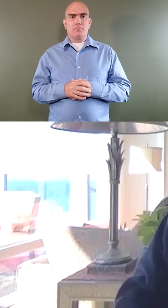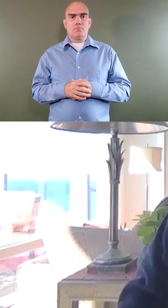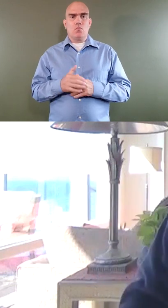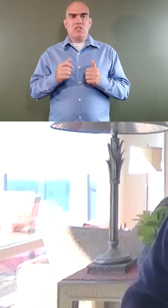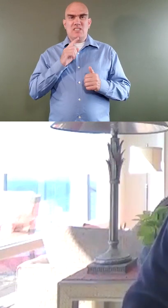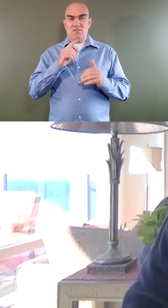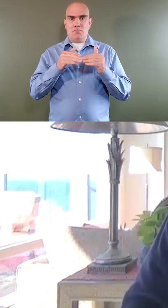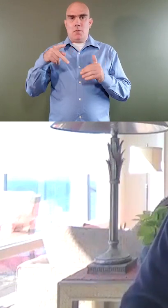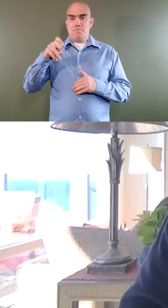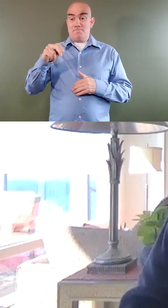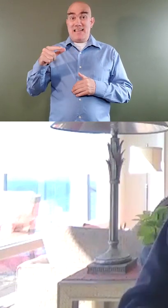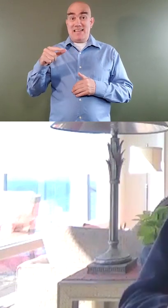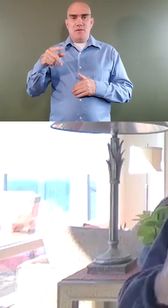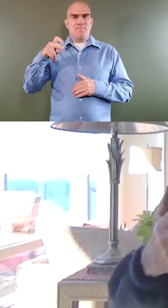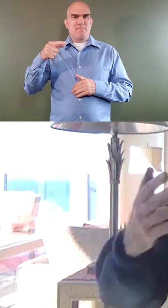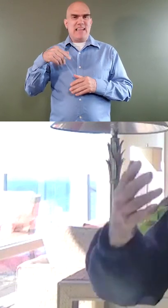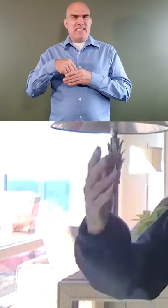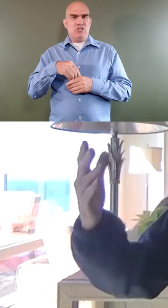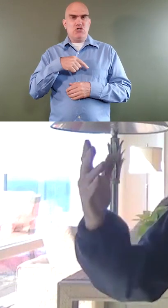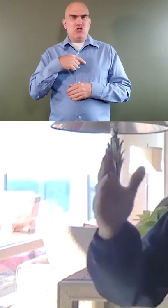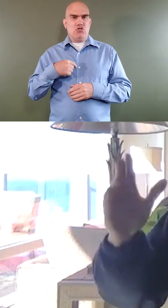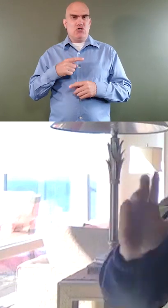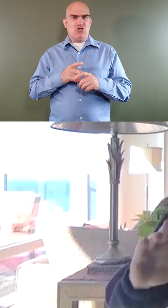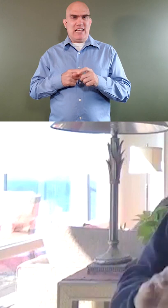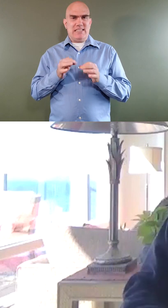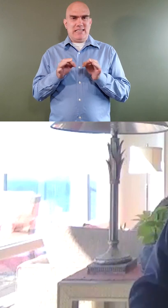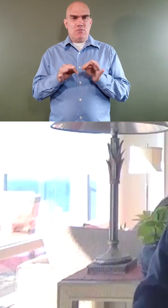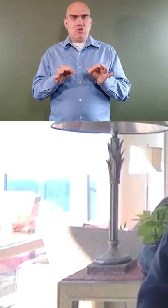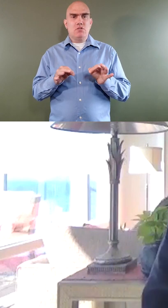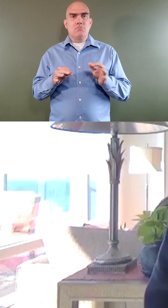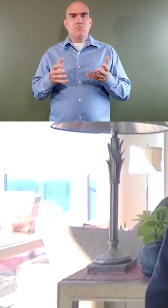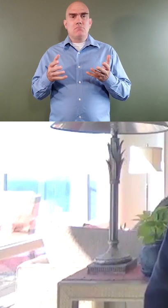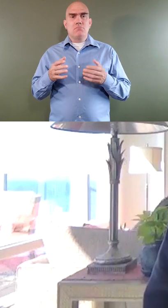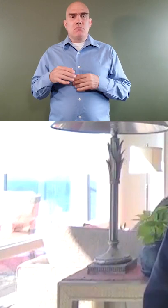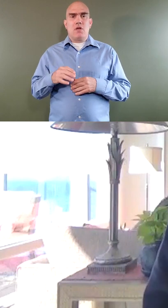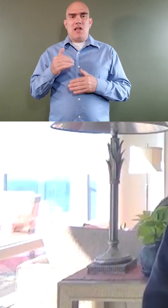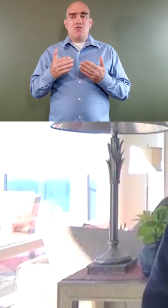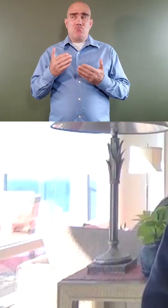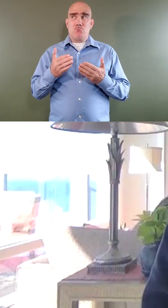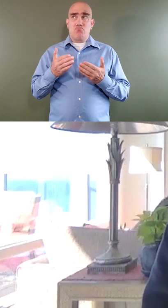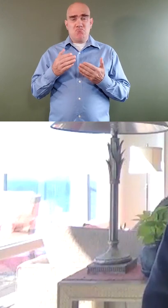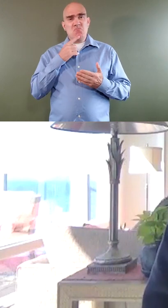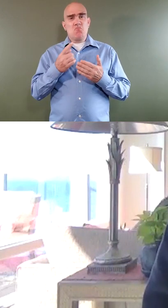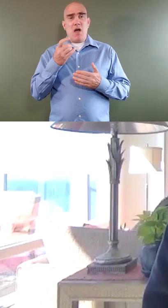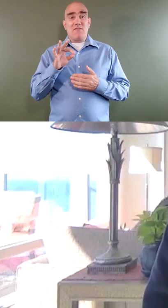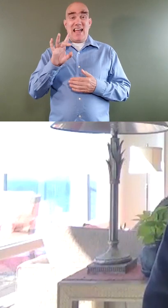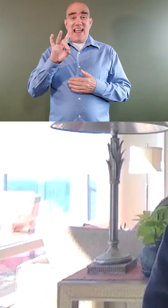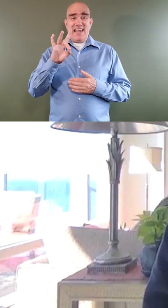which is peng, P-E-N-G, peng in Chinese, ward off. And it's actually probably the